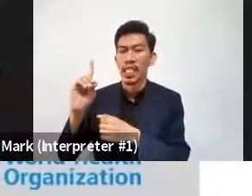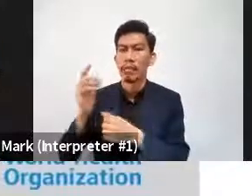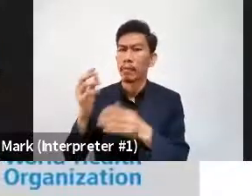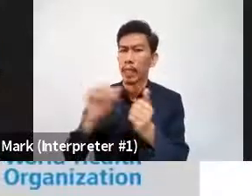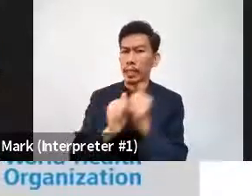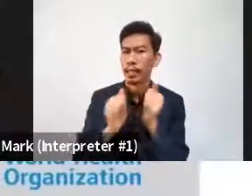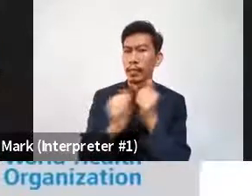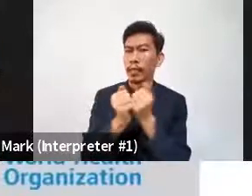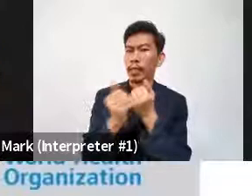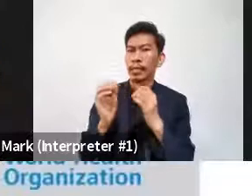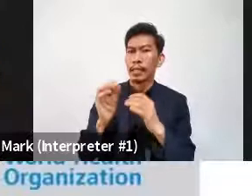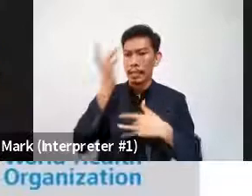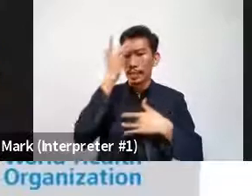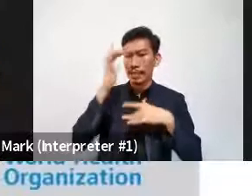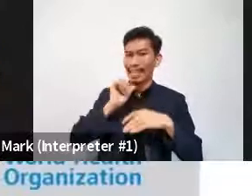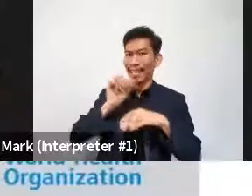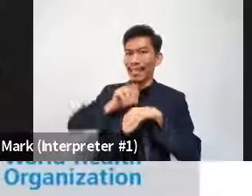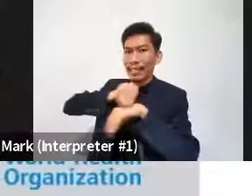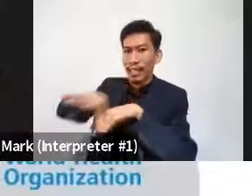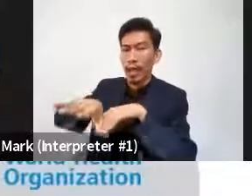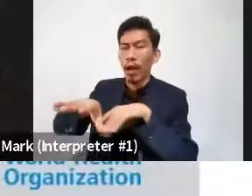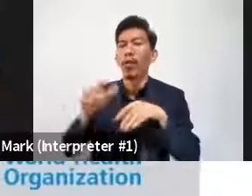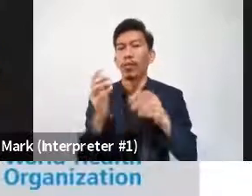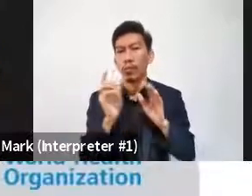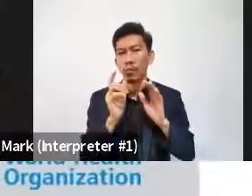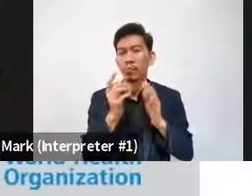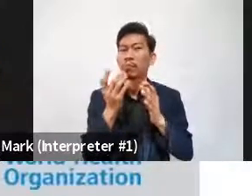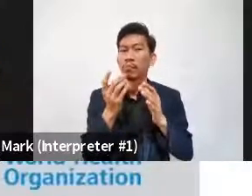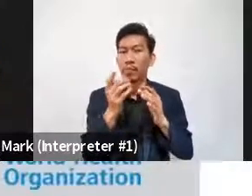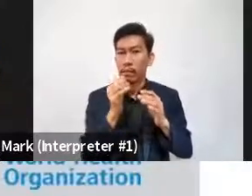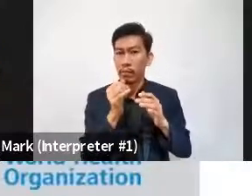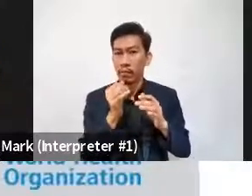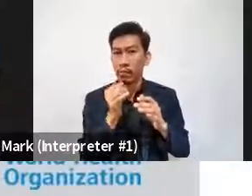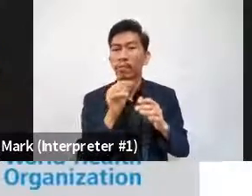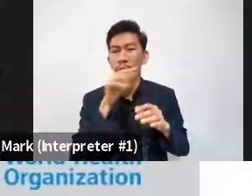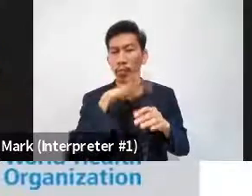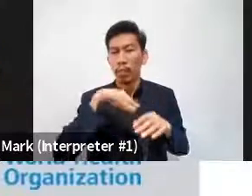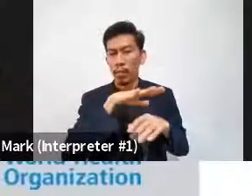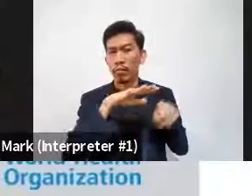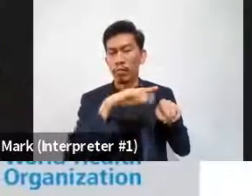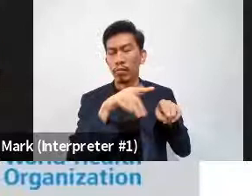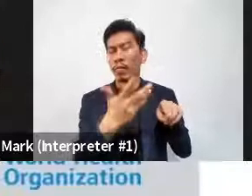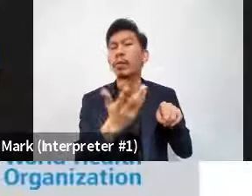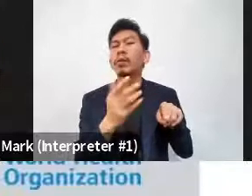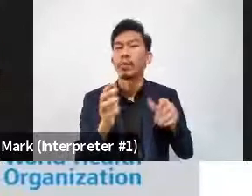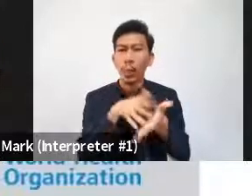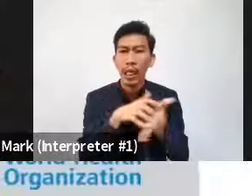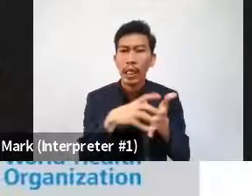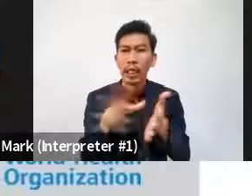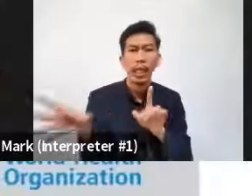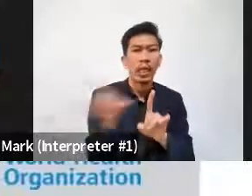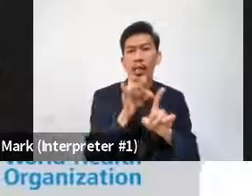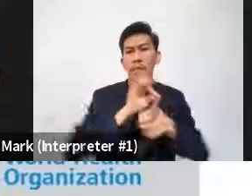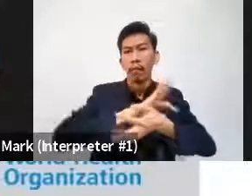vulnerable to becoming severely ill or die from COVID-19. Indeed, there's a deadly interplay